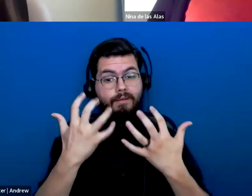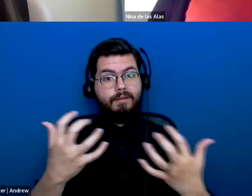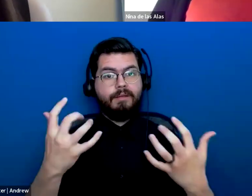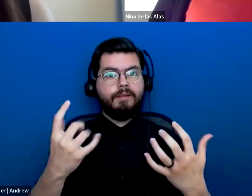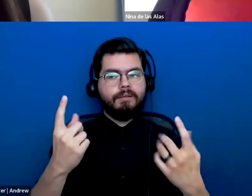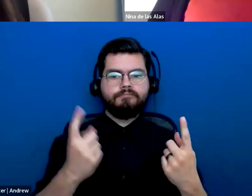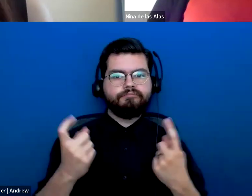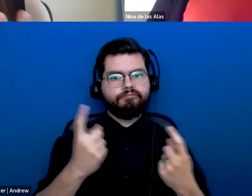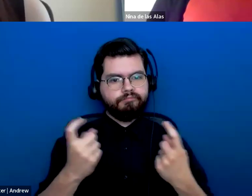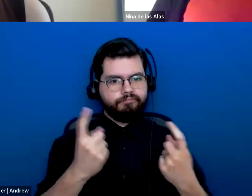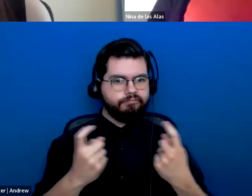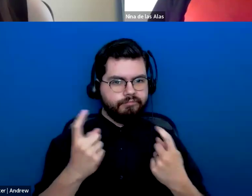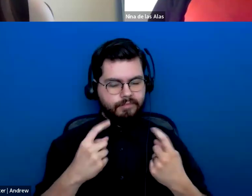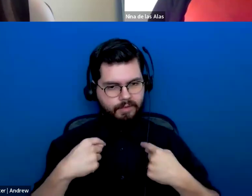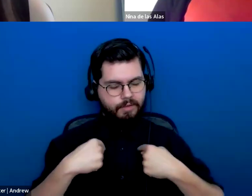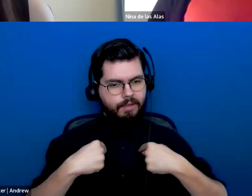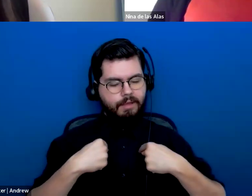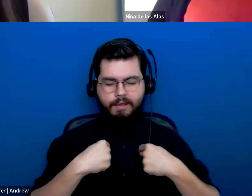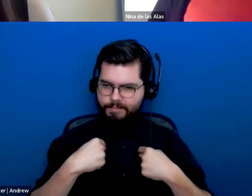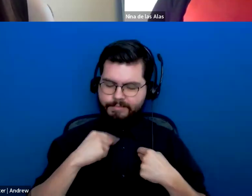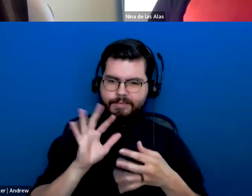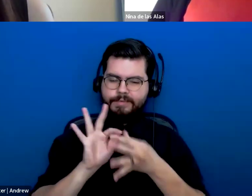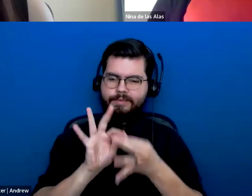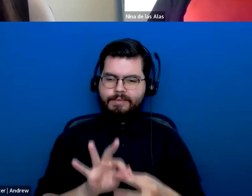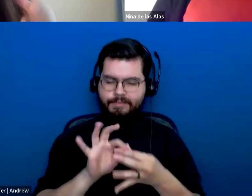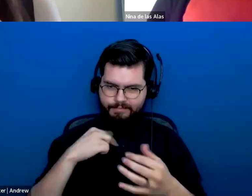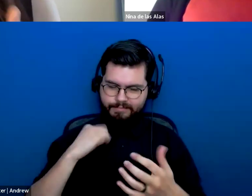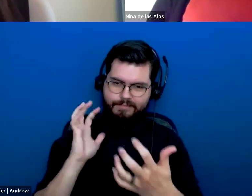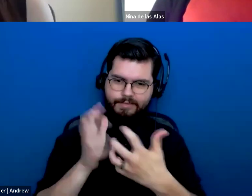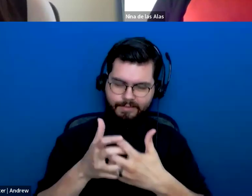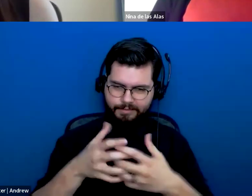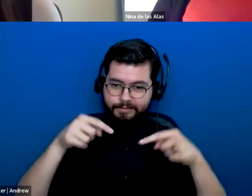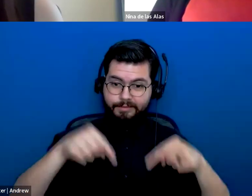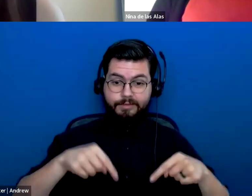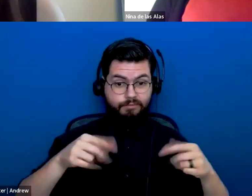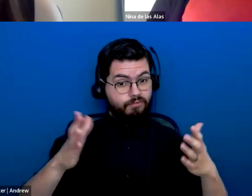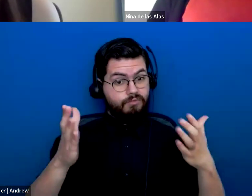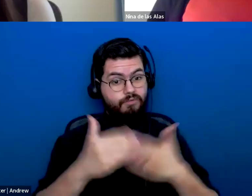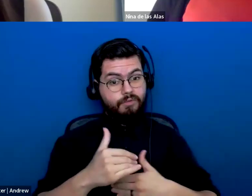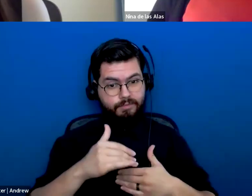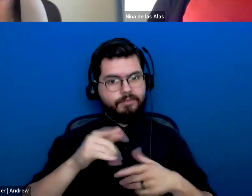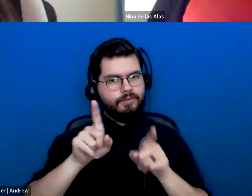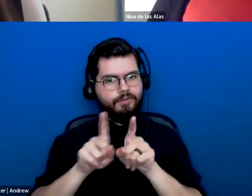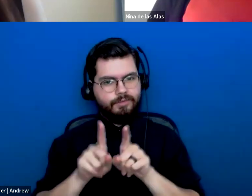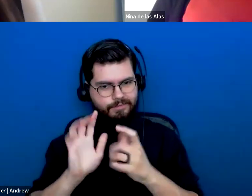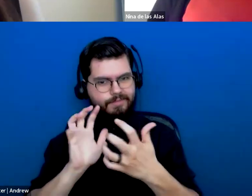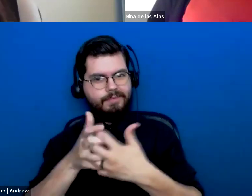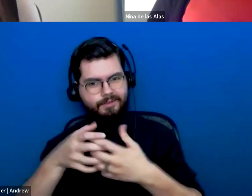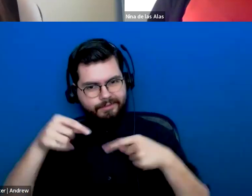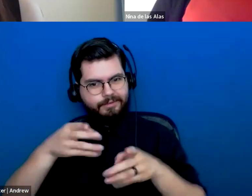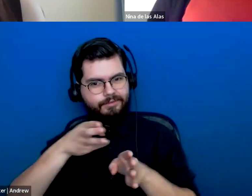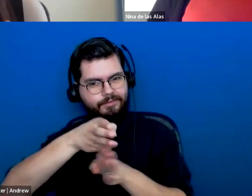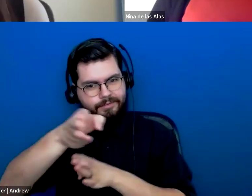the room, but also in the field. And based on my experience with first